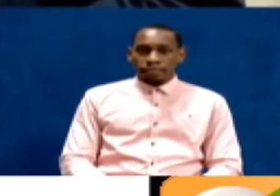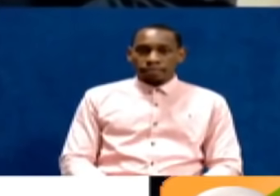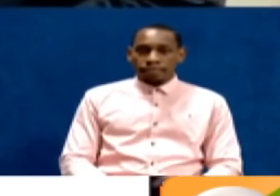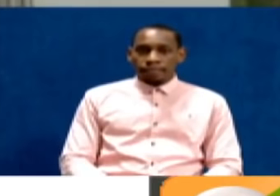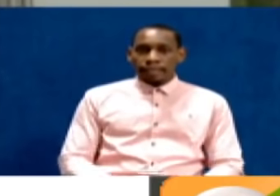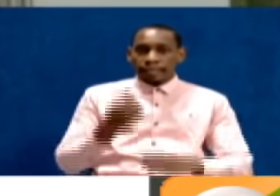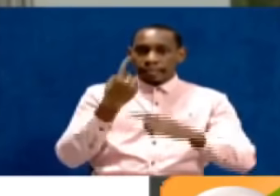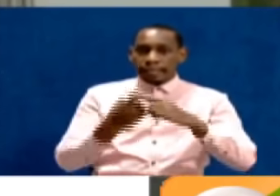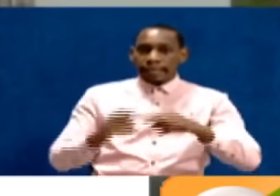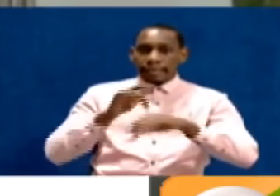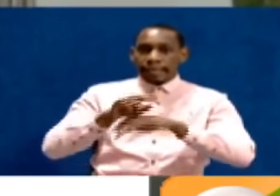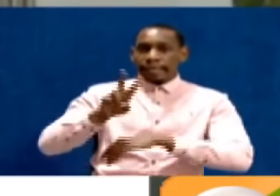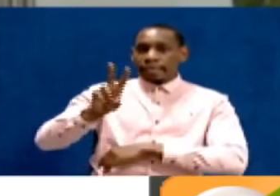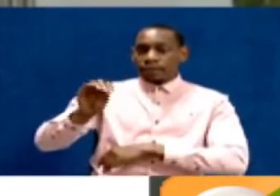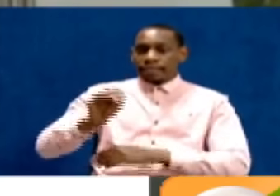the early 20s.